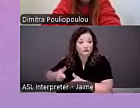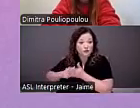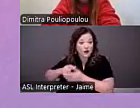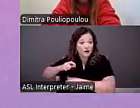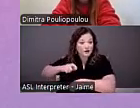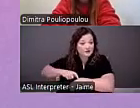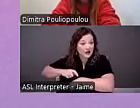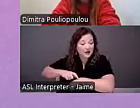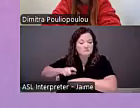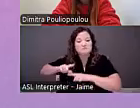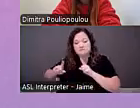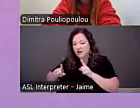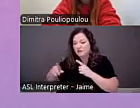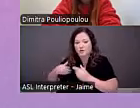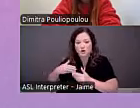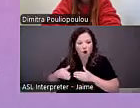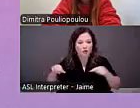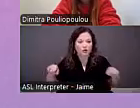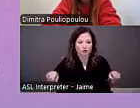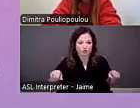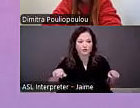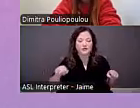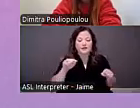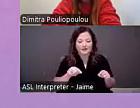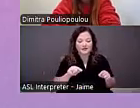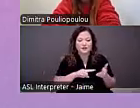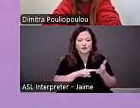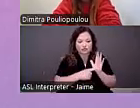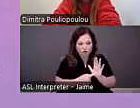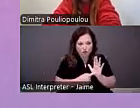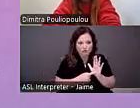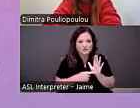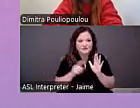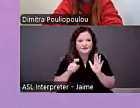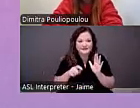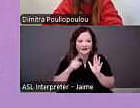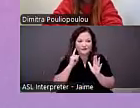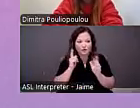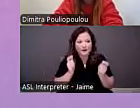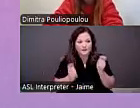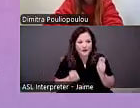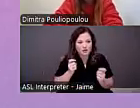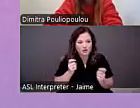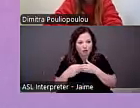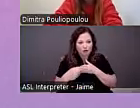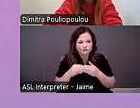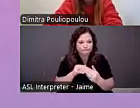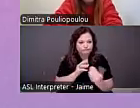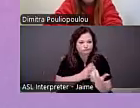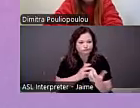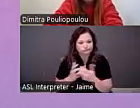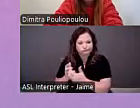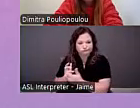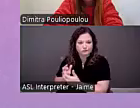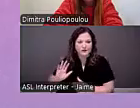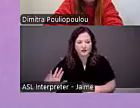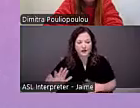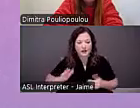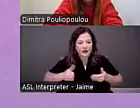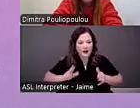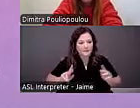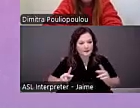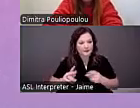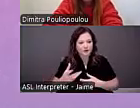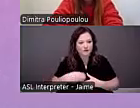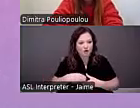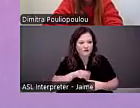this reinforced the need for a modular, customizable digital program that would allow people to engage in ways that fit